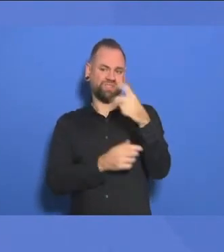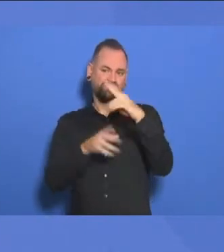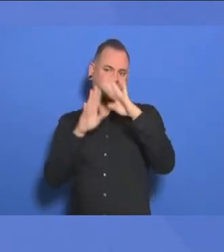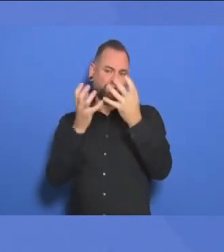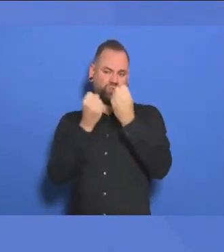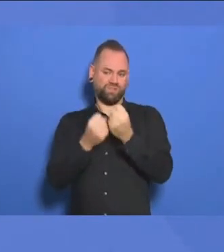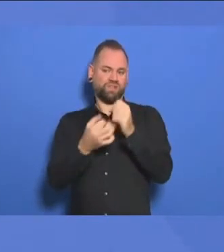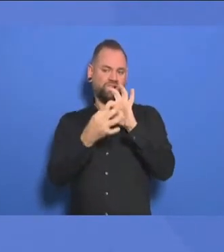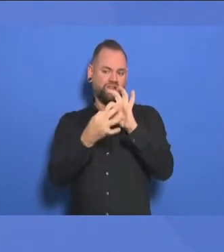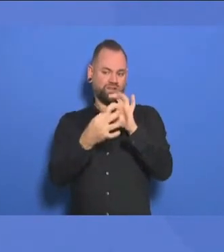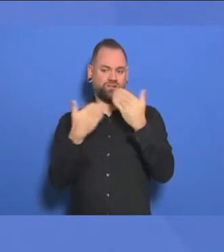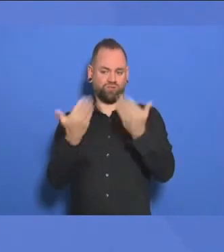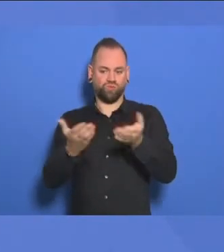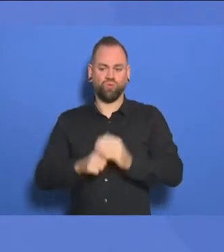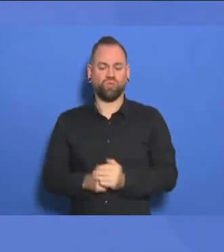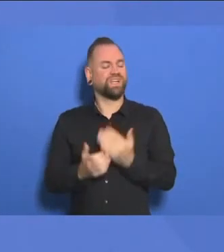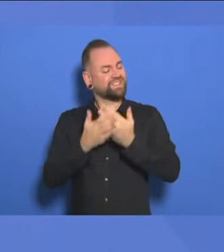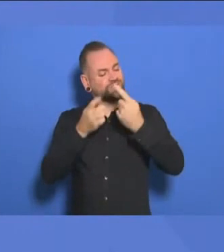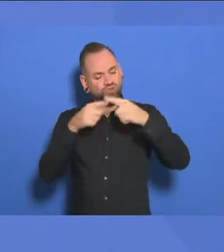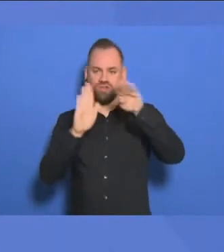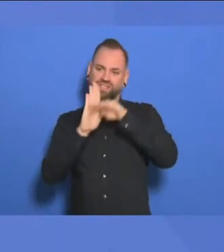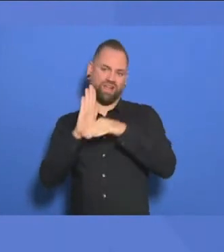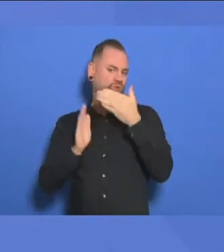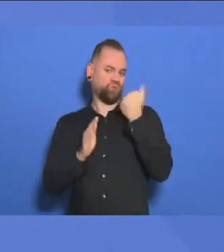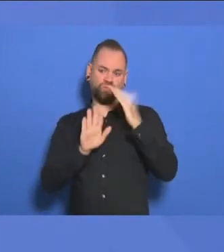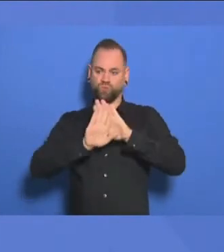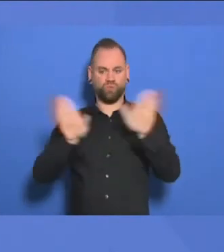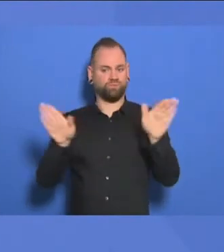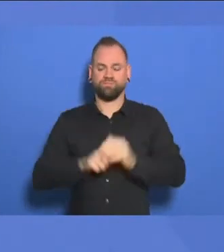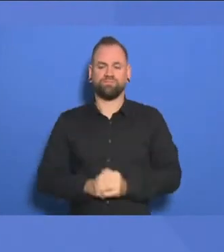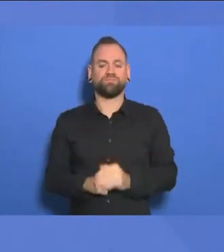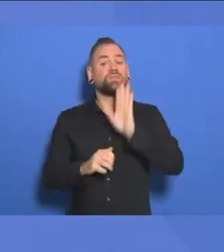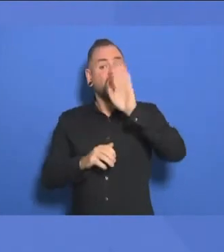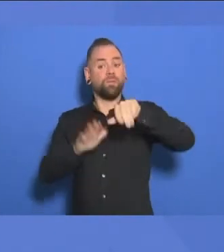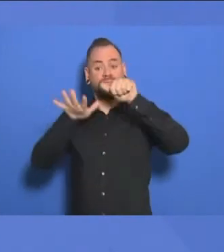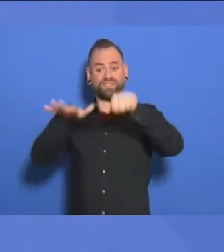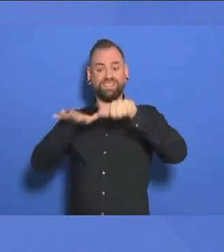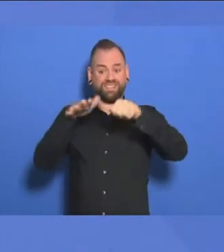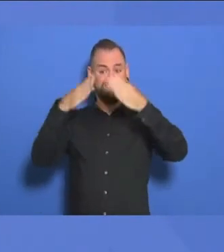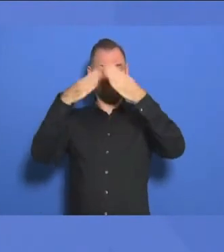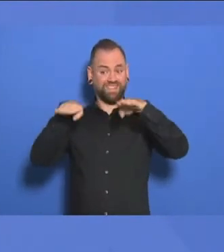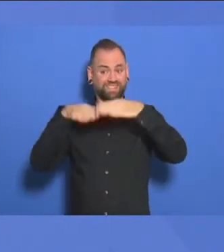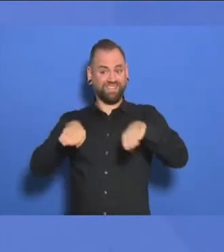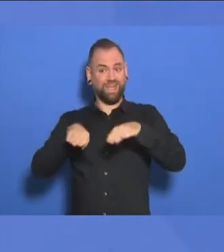and keep them open only for food and similar urgent goods of daily use.